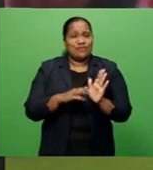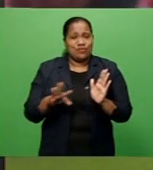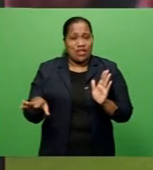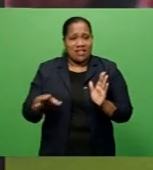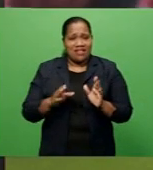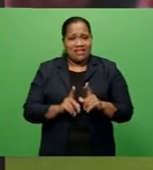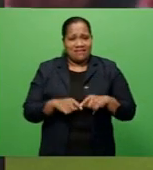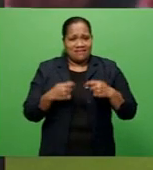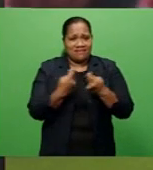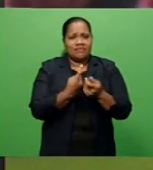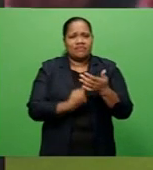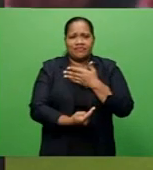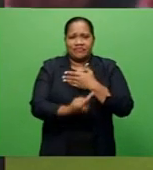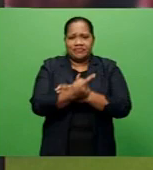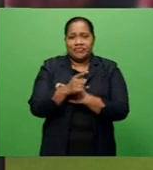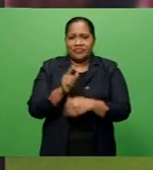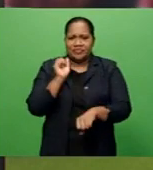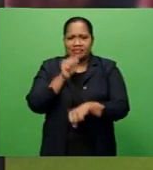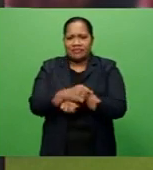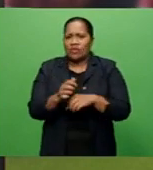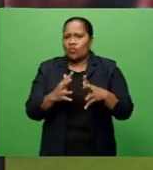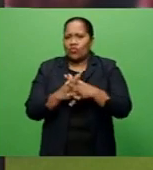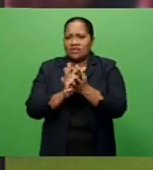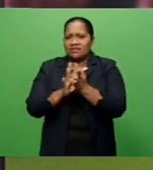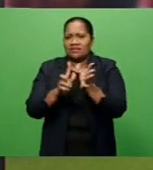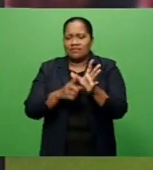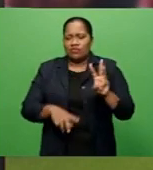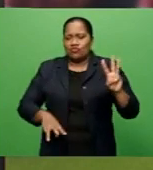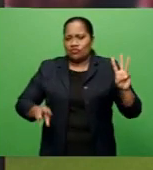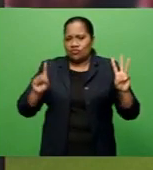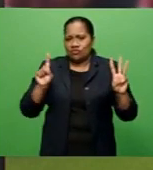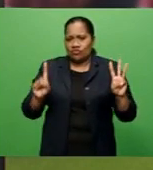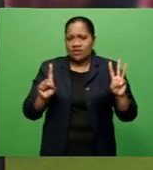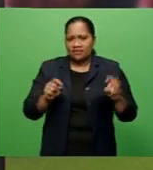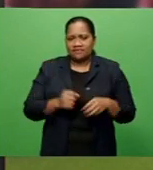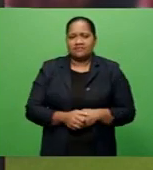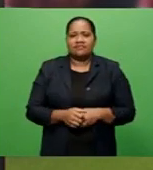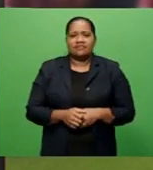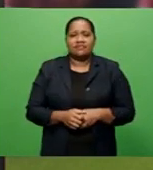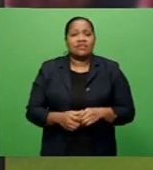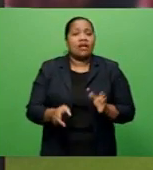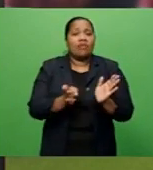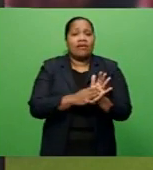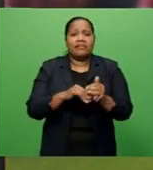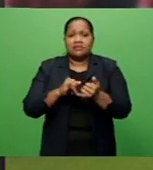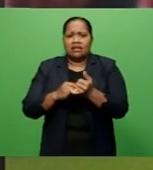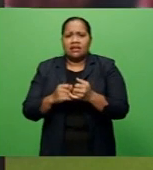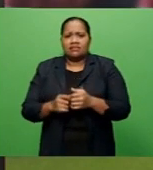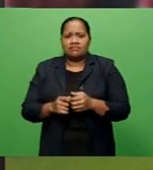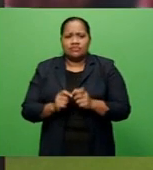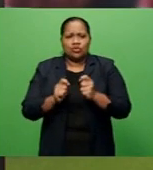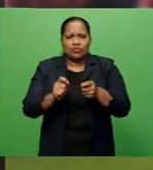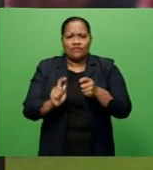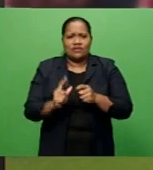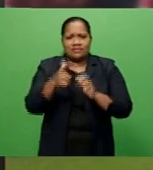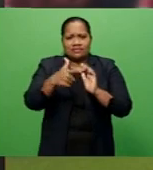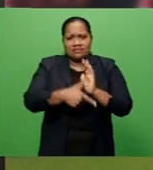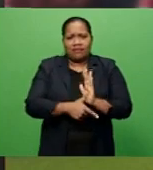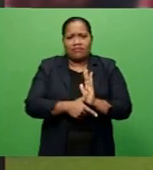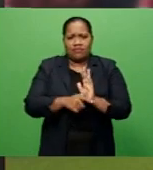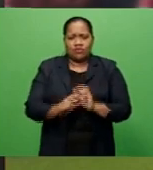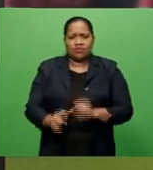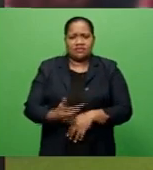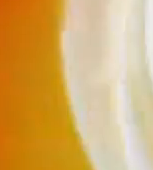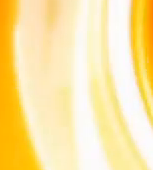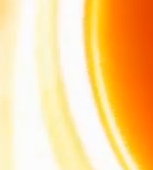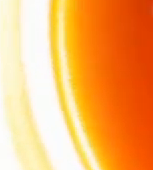form after beating West Ham 3-1 in the English Premier League. Mohamed Salah scored for the first time in 7 EPL games with a